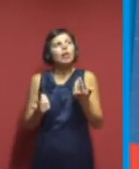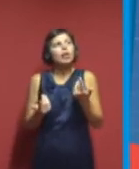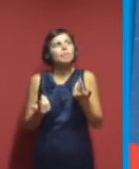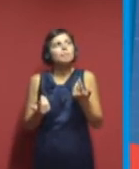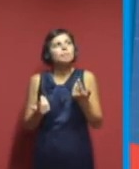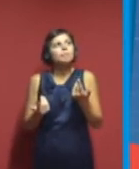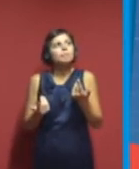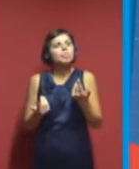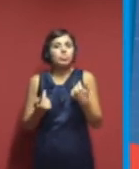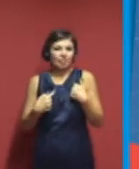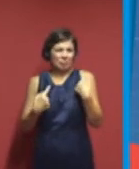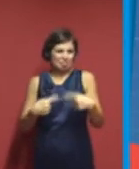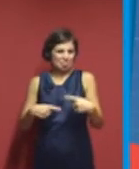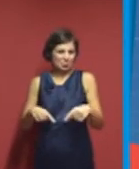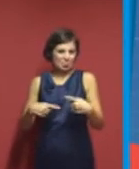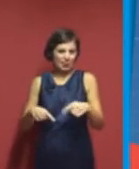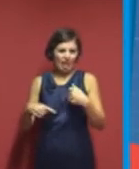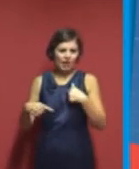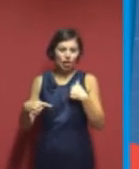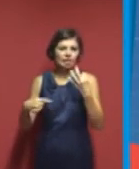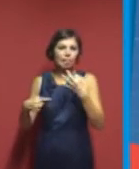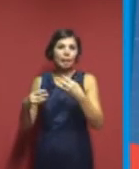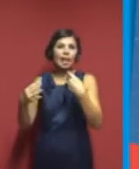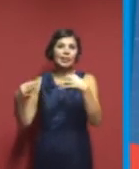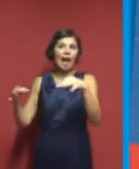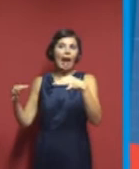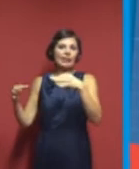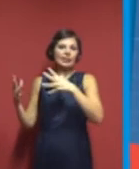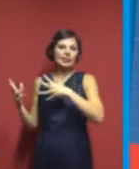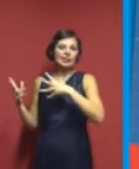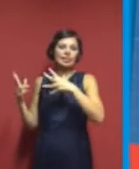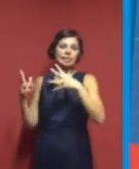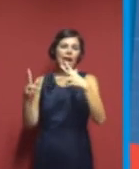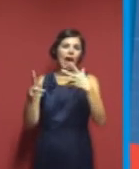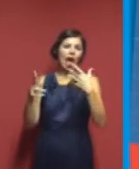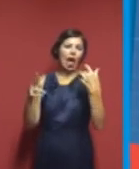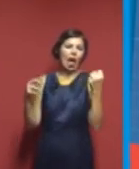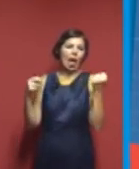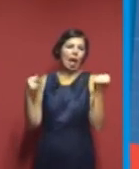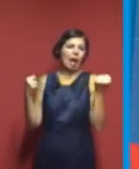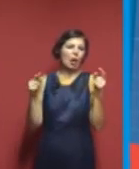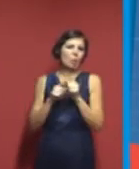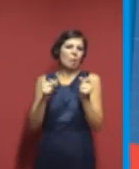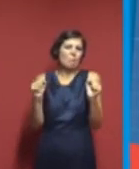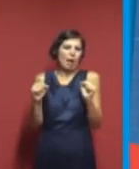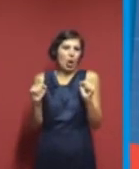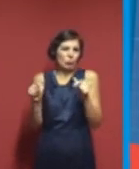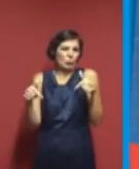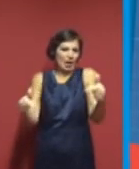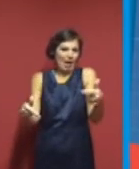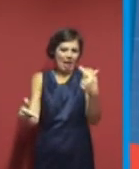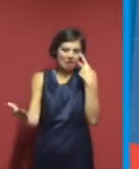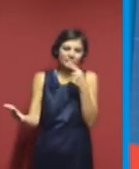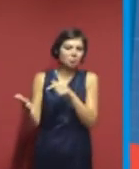So, I was asked to write for Make in their early days because they knew I'd be friendly toward their ideology and